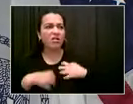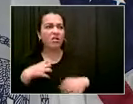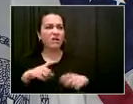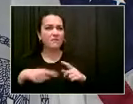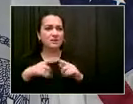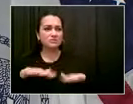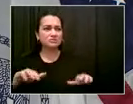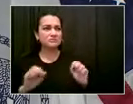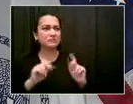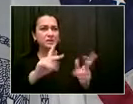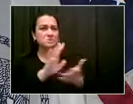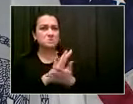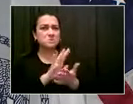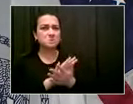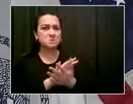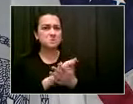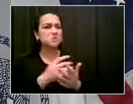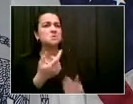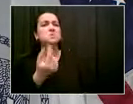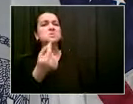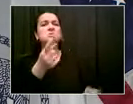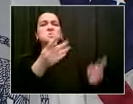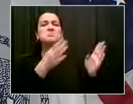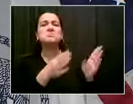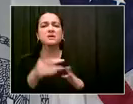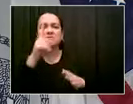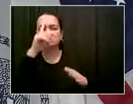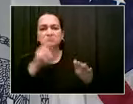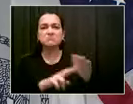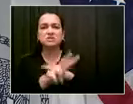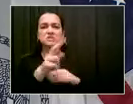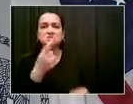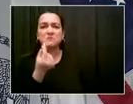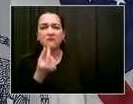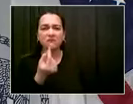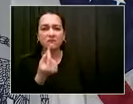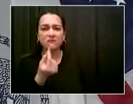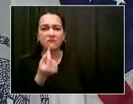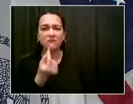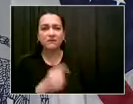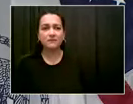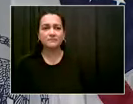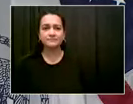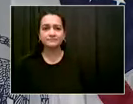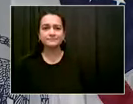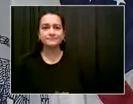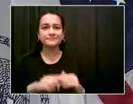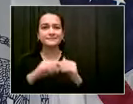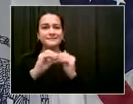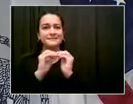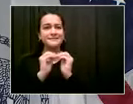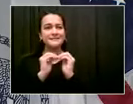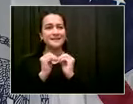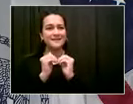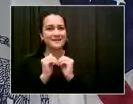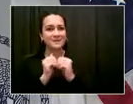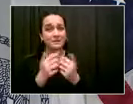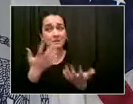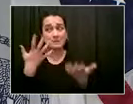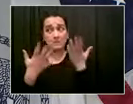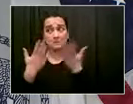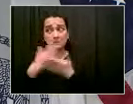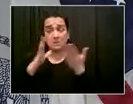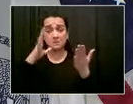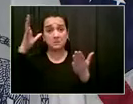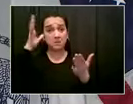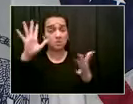learning had been? What happens if that you know, materializes? Look, I'll bring the chancellor in on this